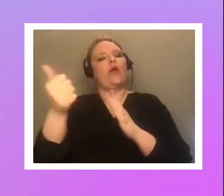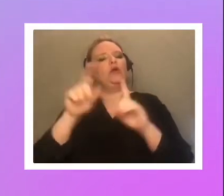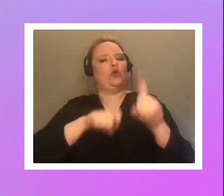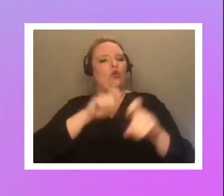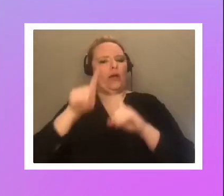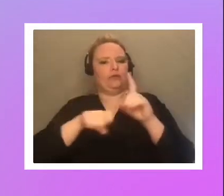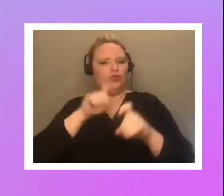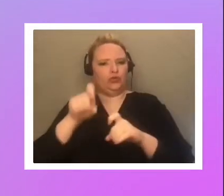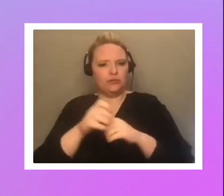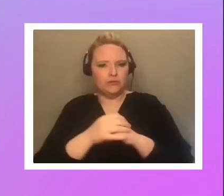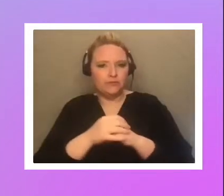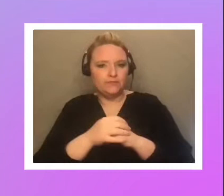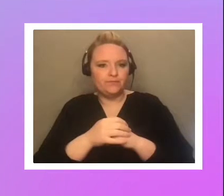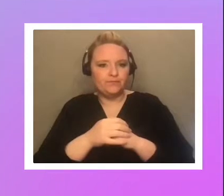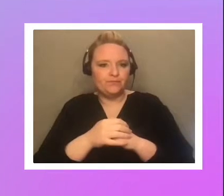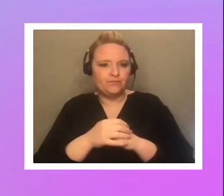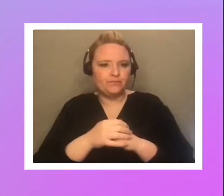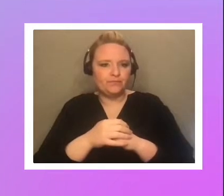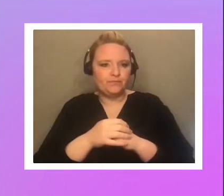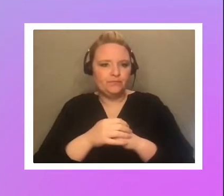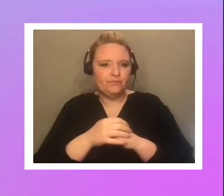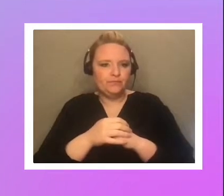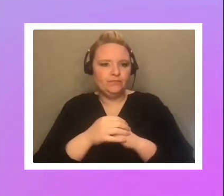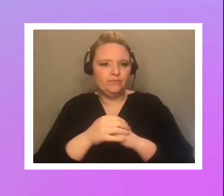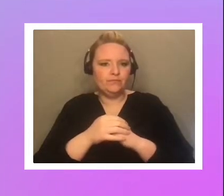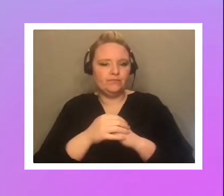questions that she has.